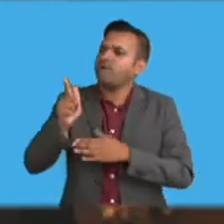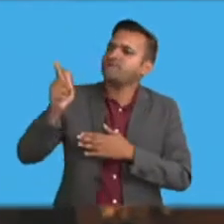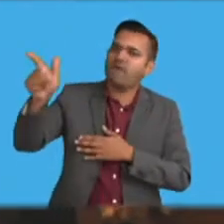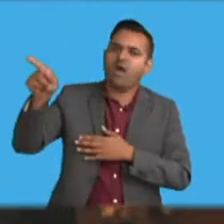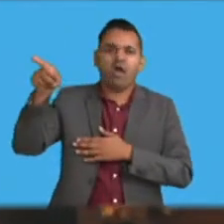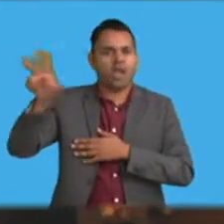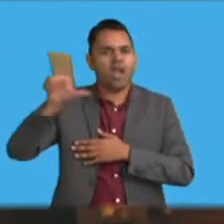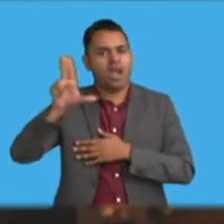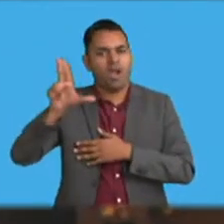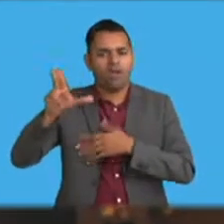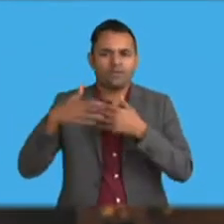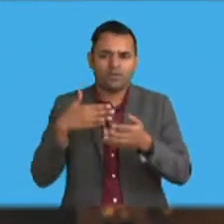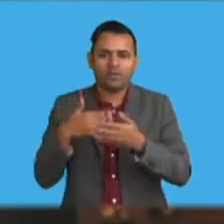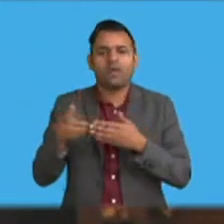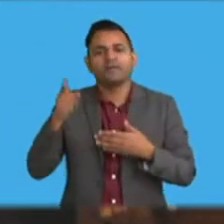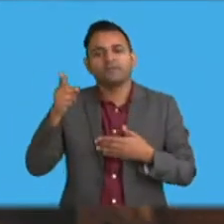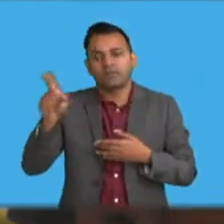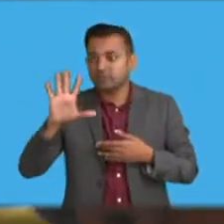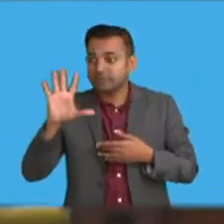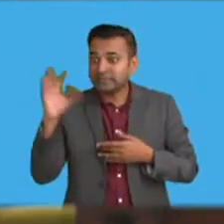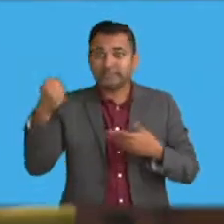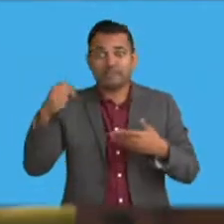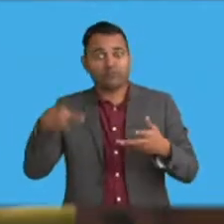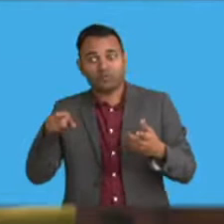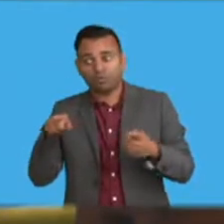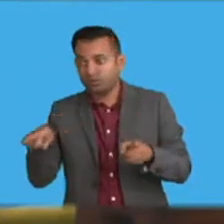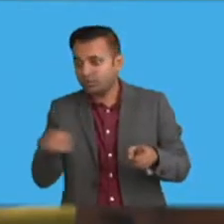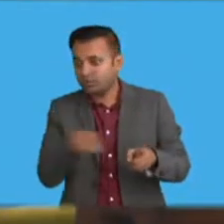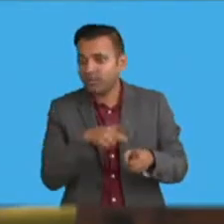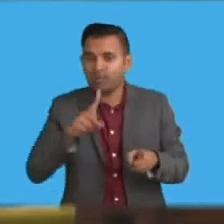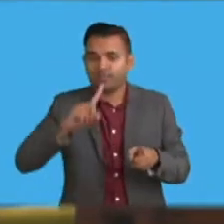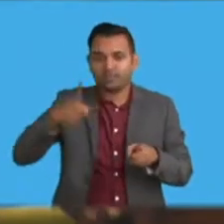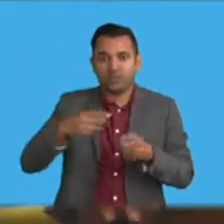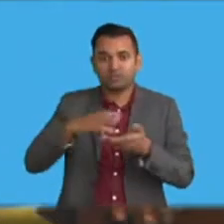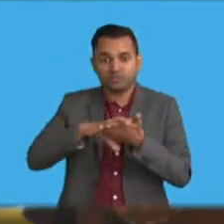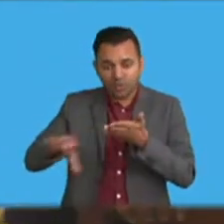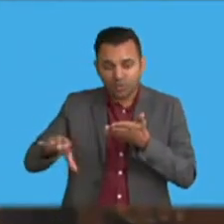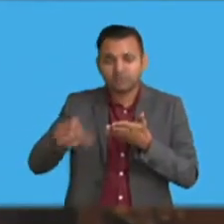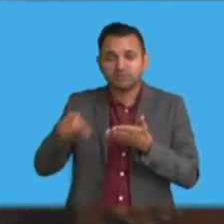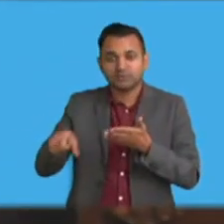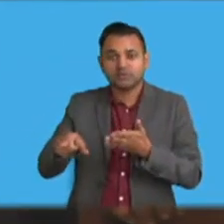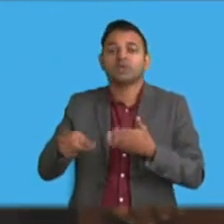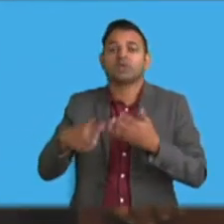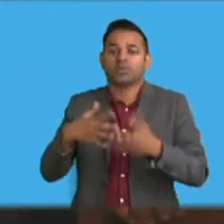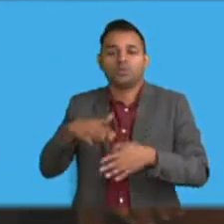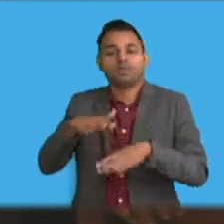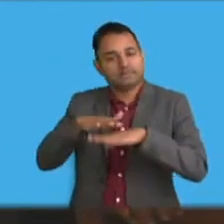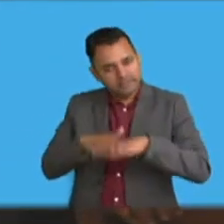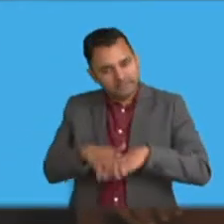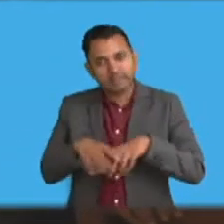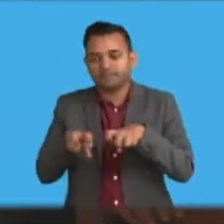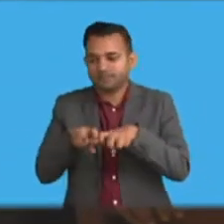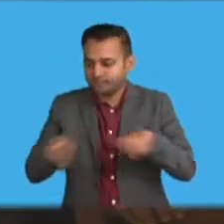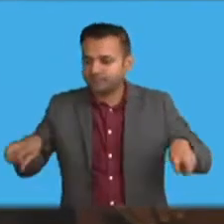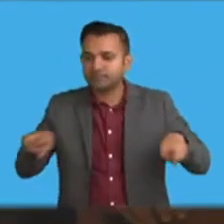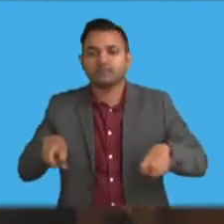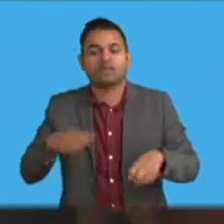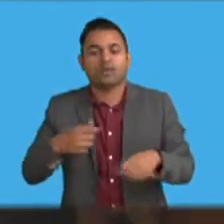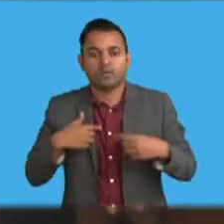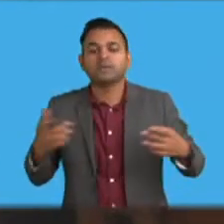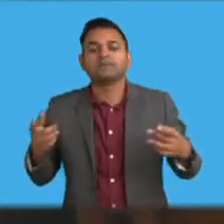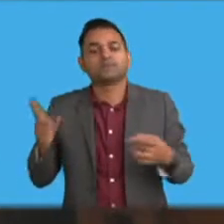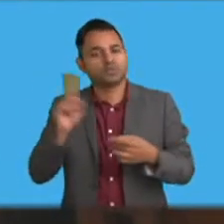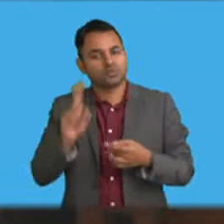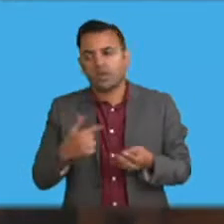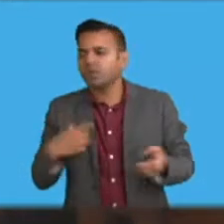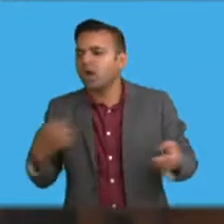successful recipients, Madam Speaker, are actually present in the gallery today. And I urge the opposition to